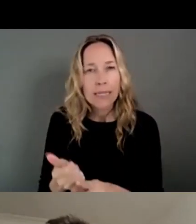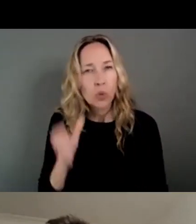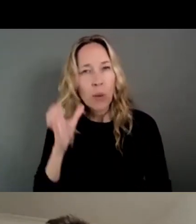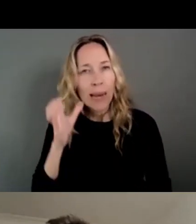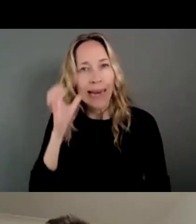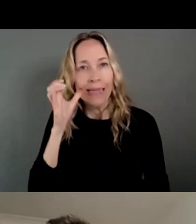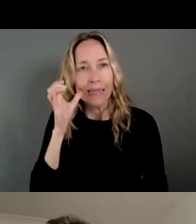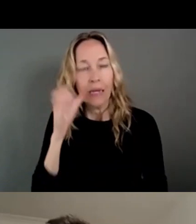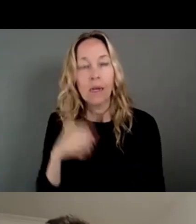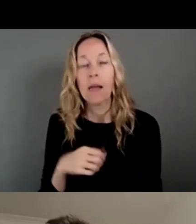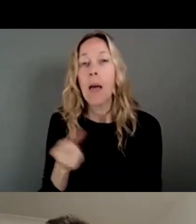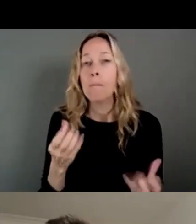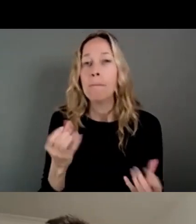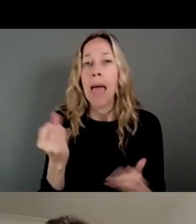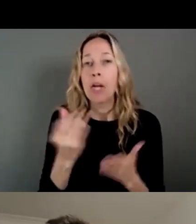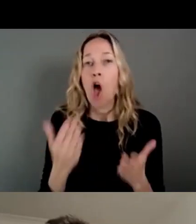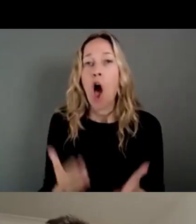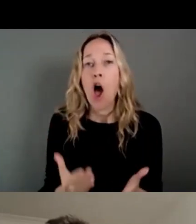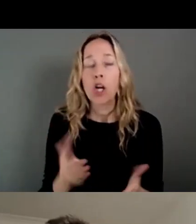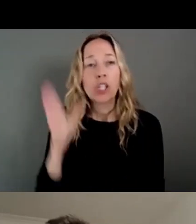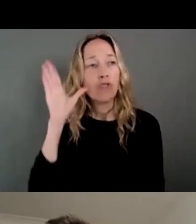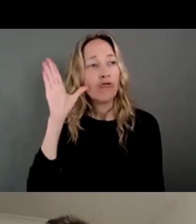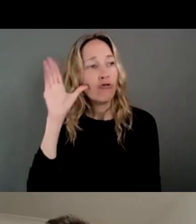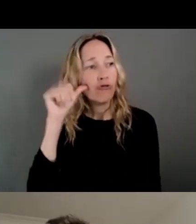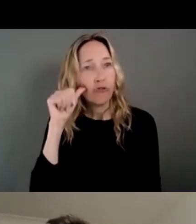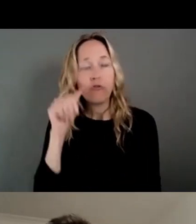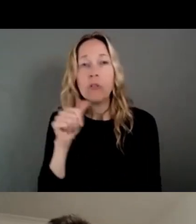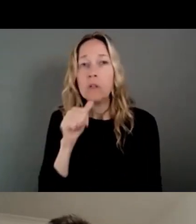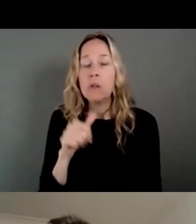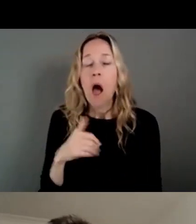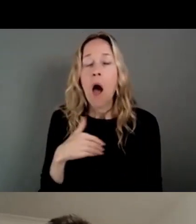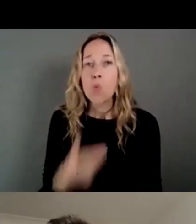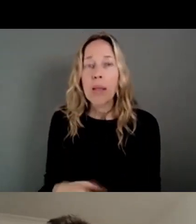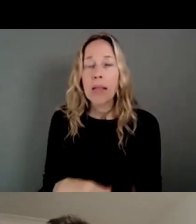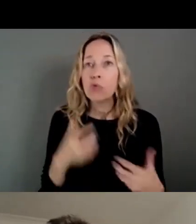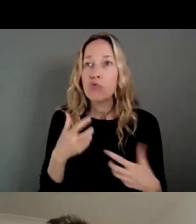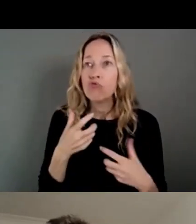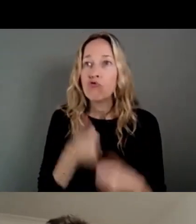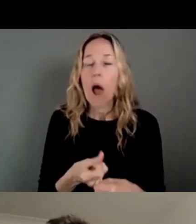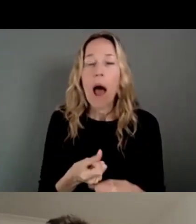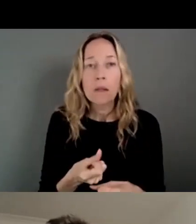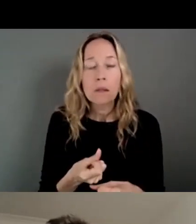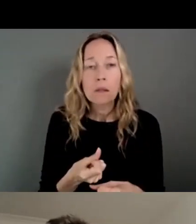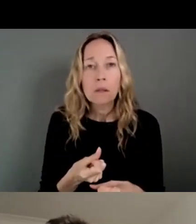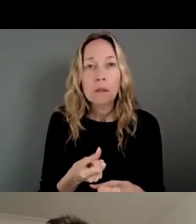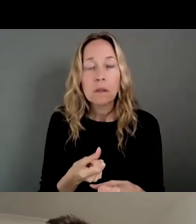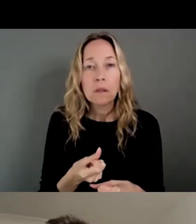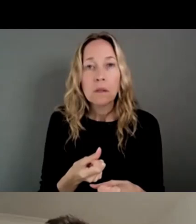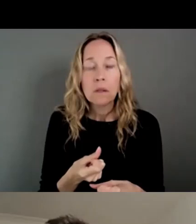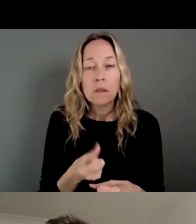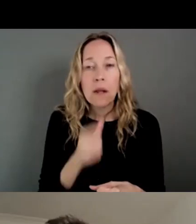base because they're not willing to trust. You know, why did you come to us in the first place?